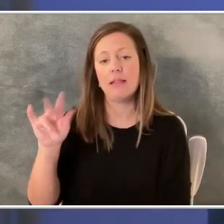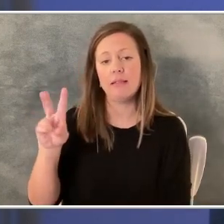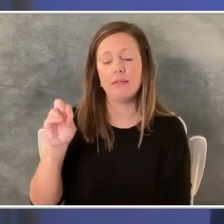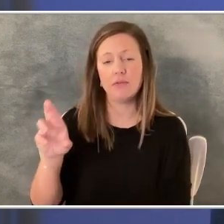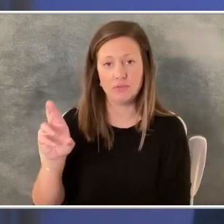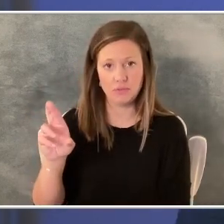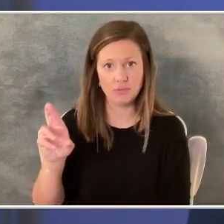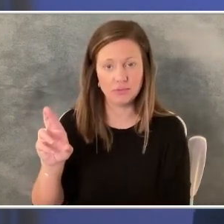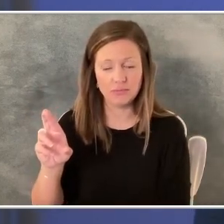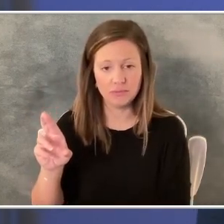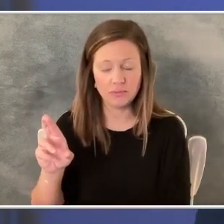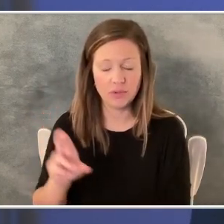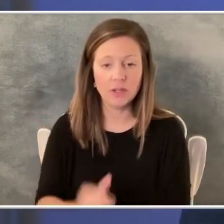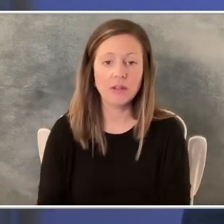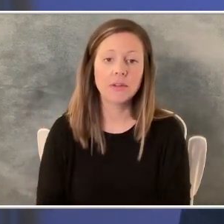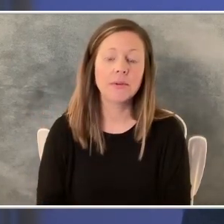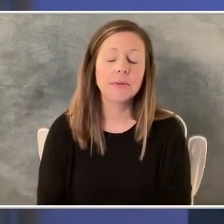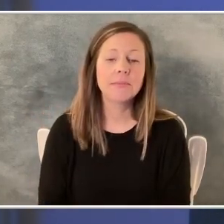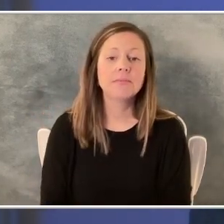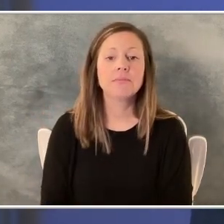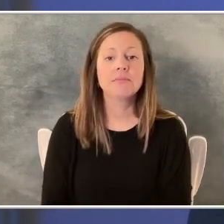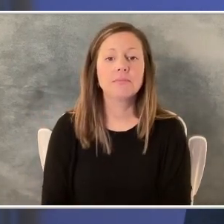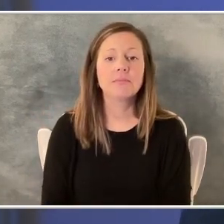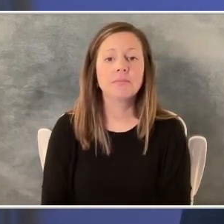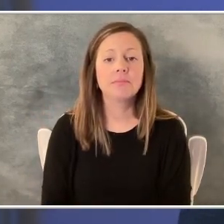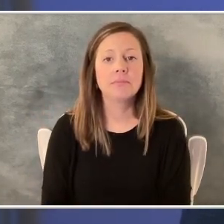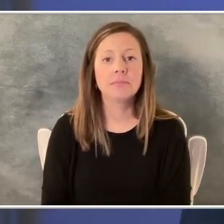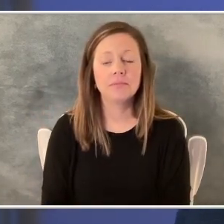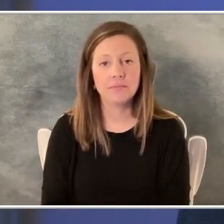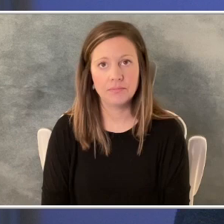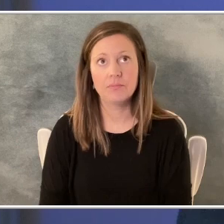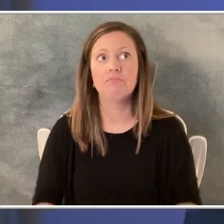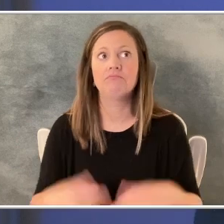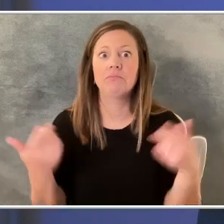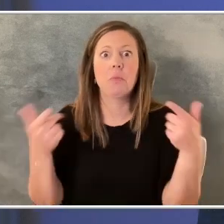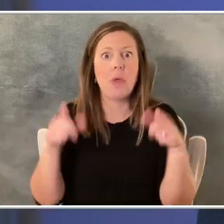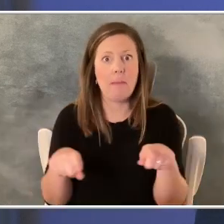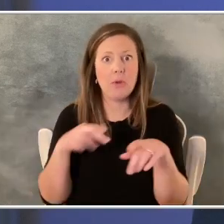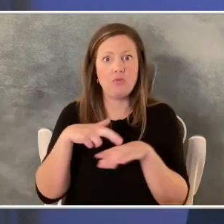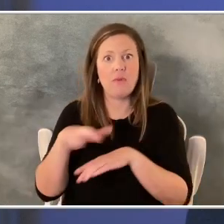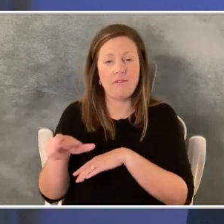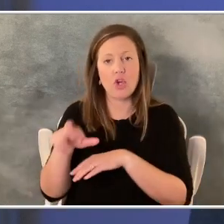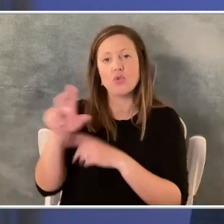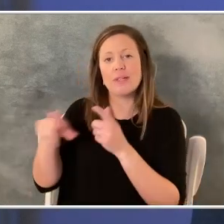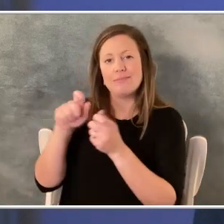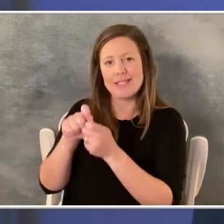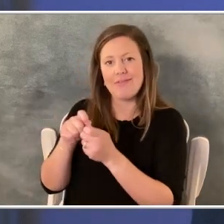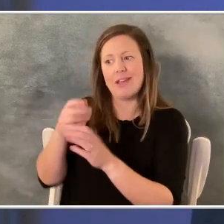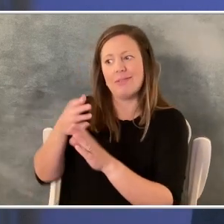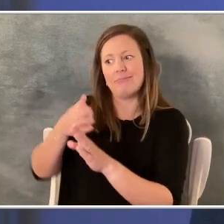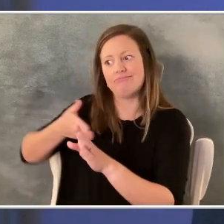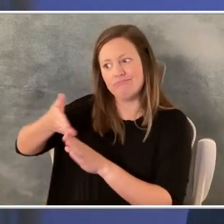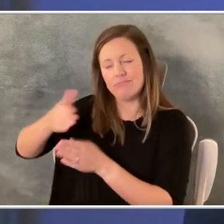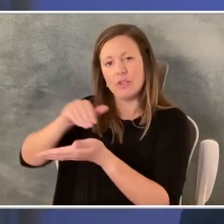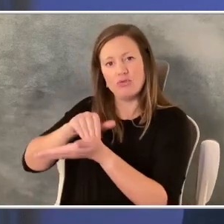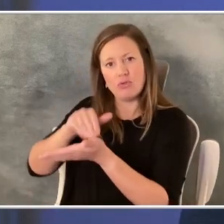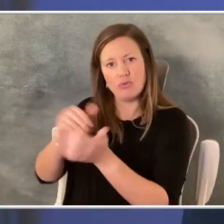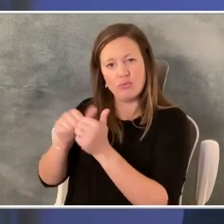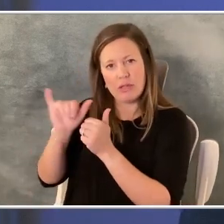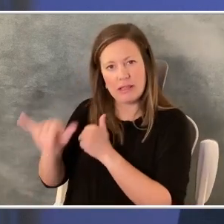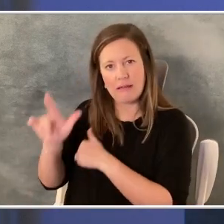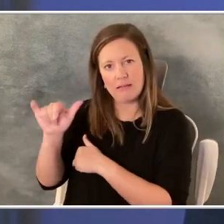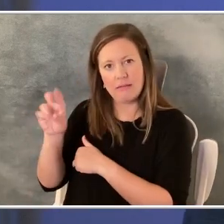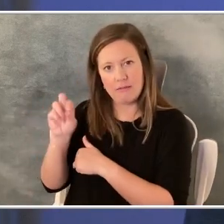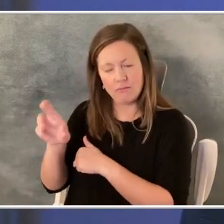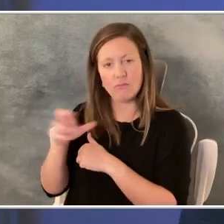And that led to a referral to hepatology here at KU Med. I have been followed by